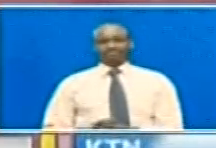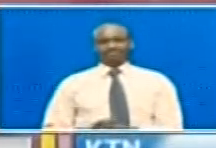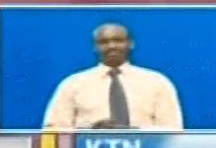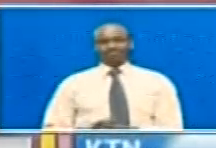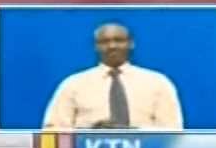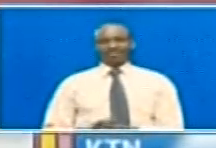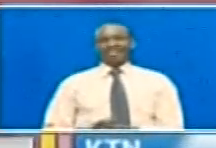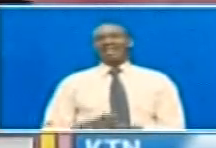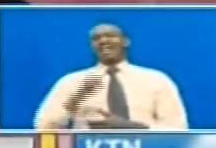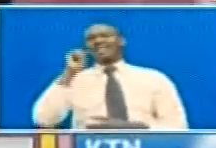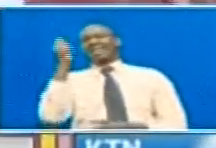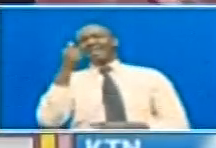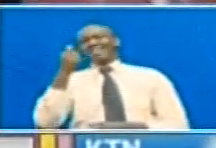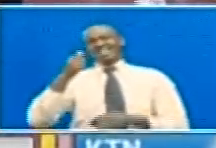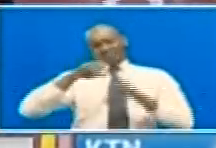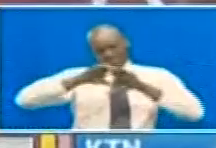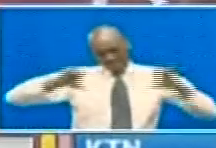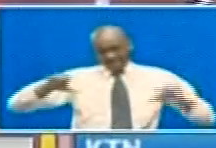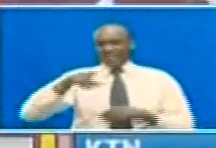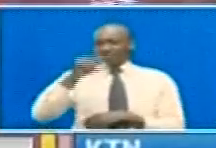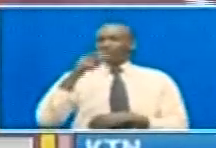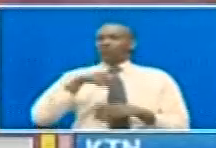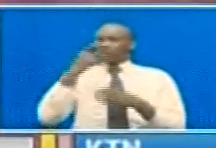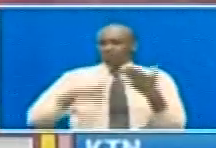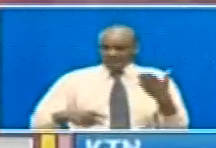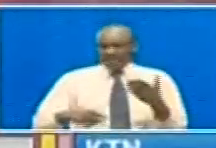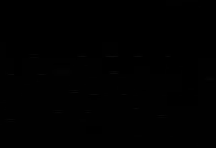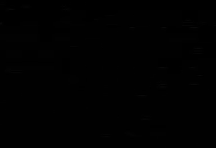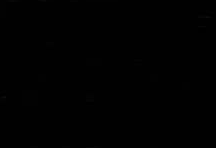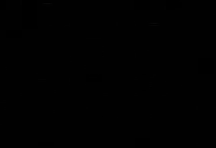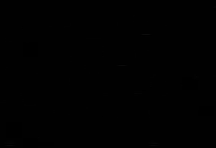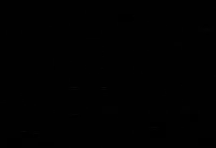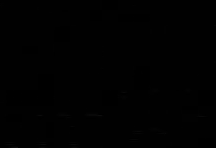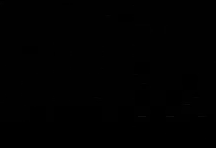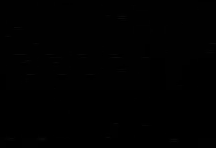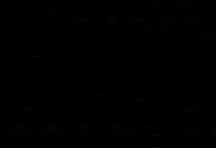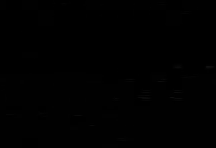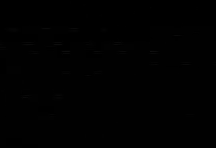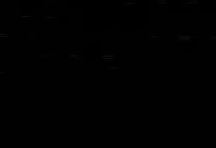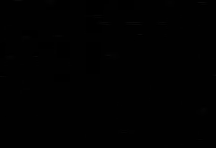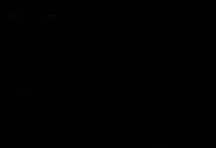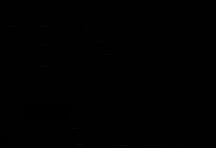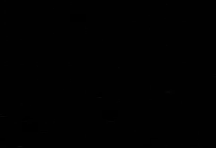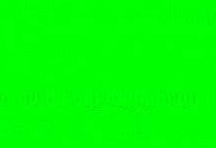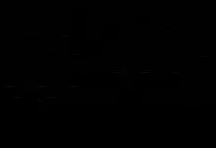The last time Kenya Pipeline won the coveted African Club Championship trophy was 2005.